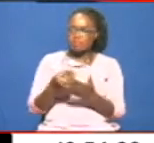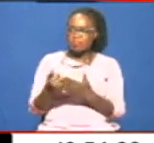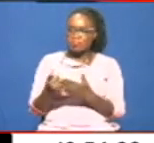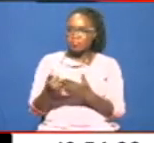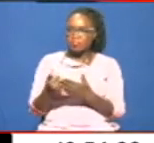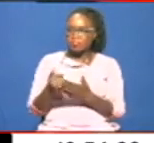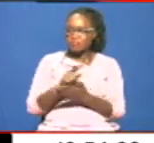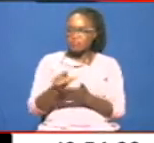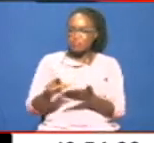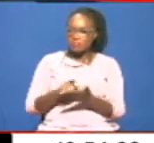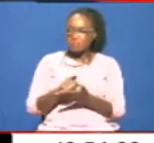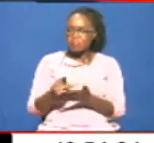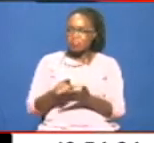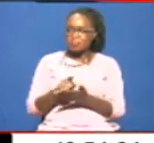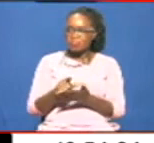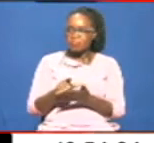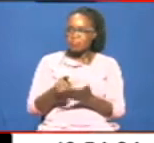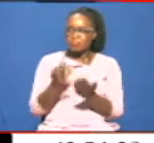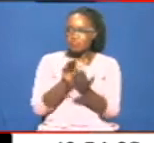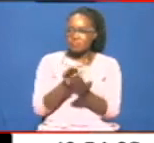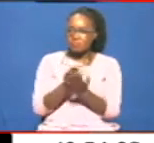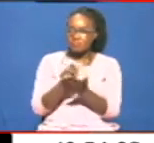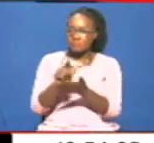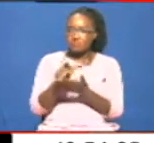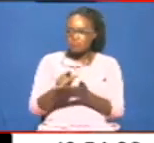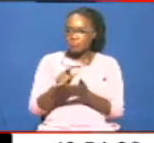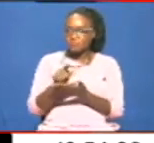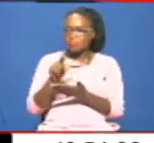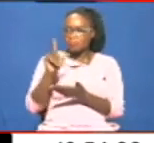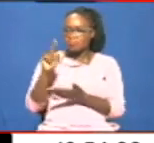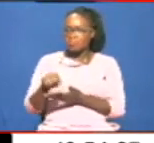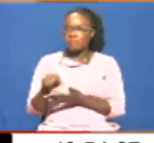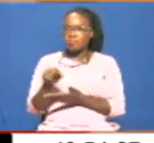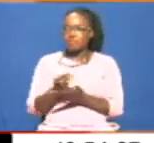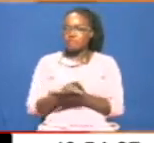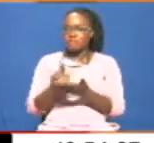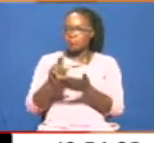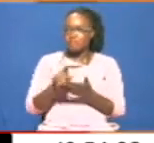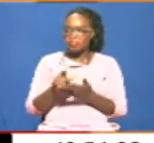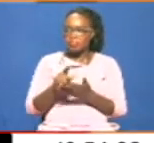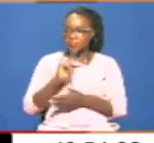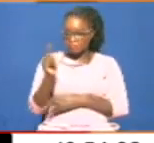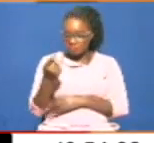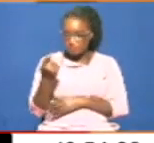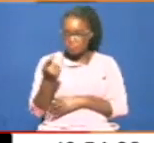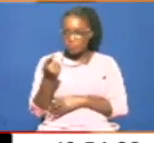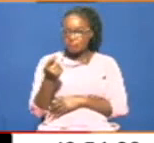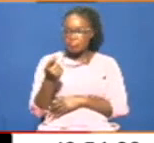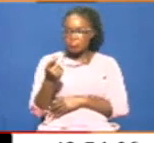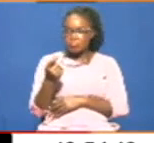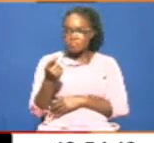local. Let banks make loans cheap. My friend, taking a loan in this country, you